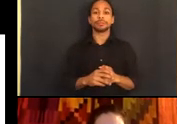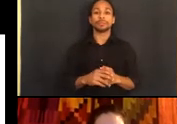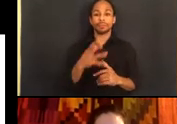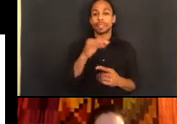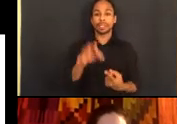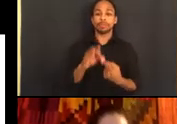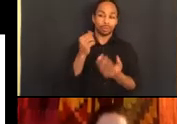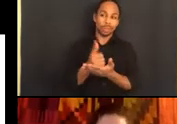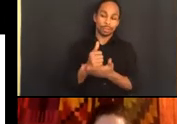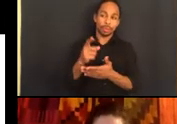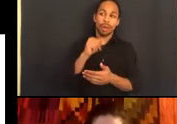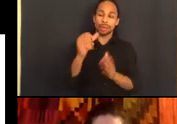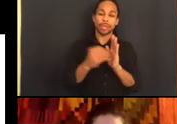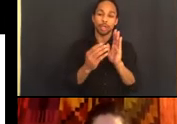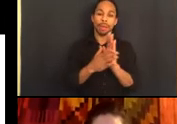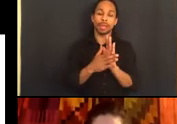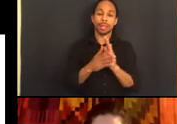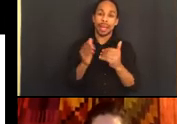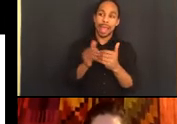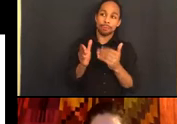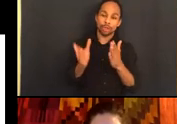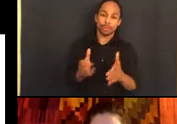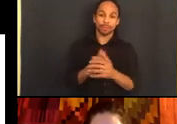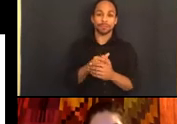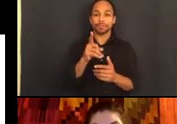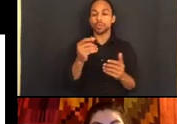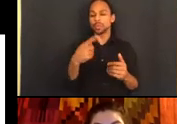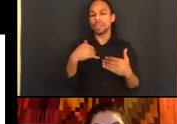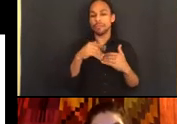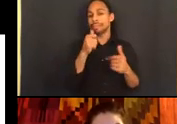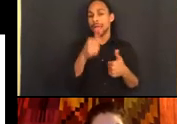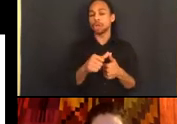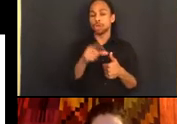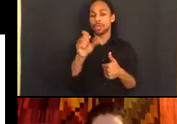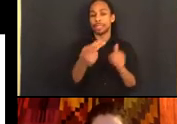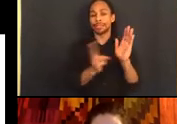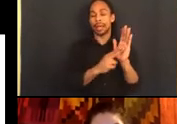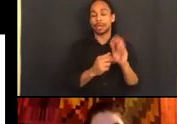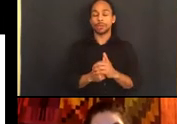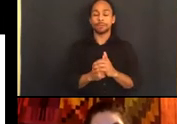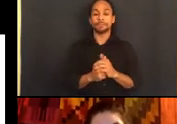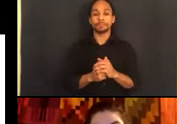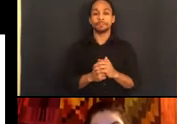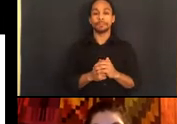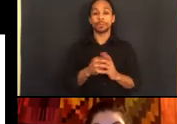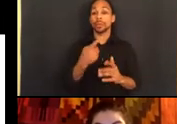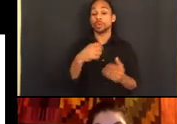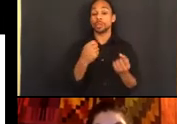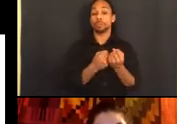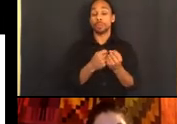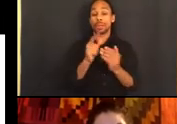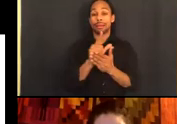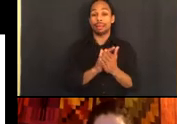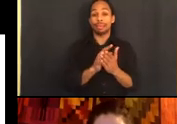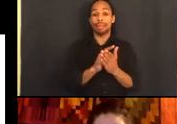And we have that letter that you can sign on to as well. We're supporting the legal case in the Supreme Court right now to put a hold